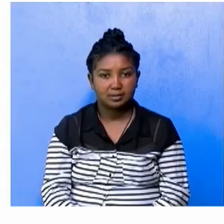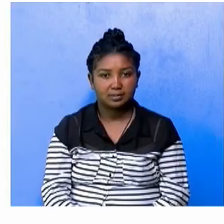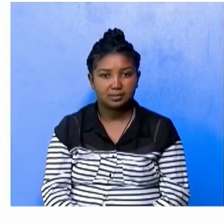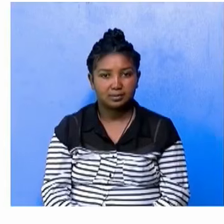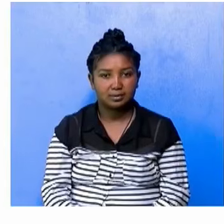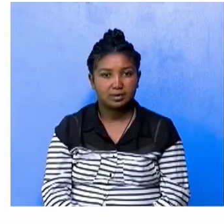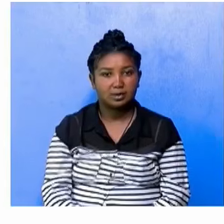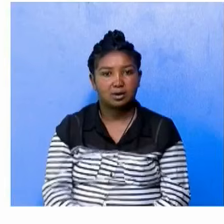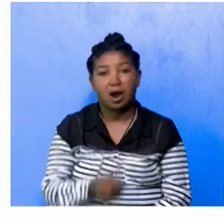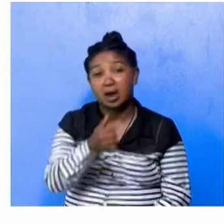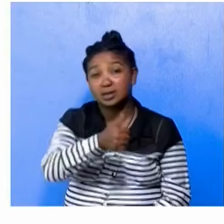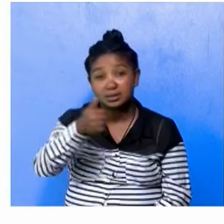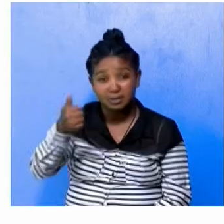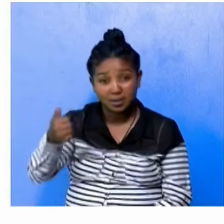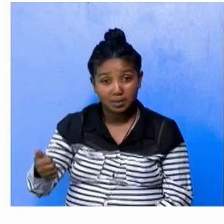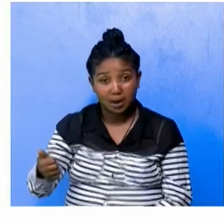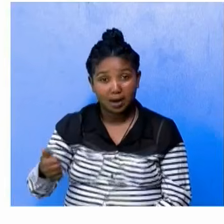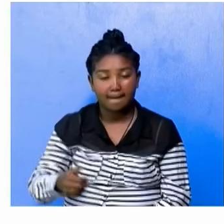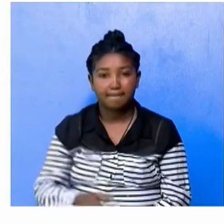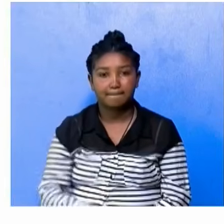When we say Addis Ababa,